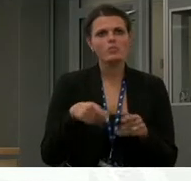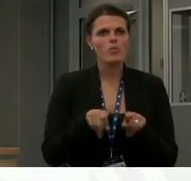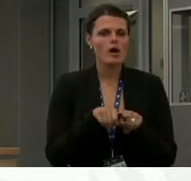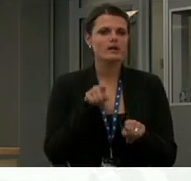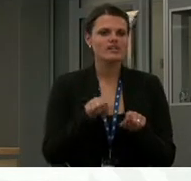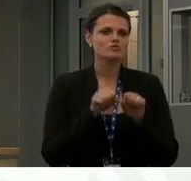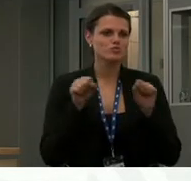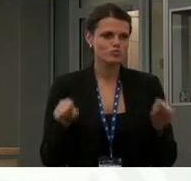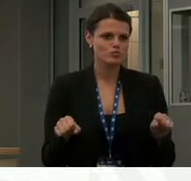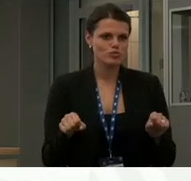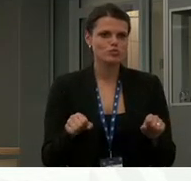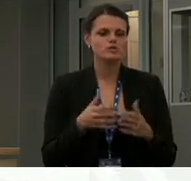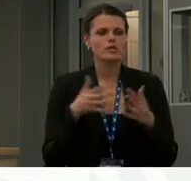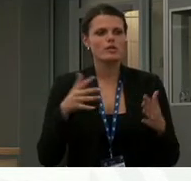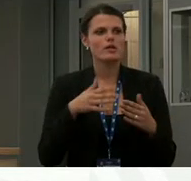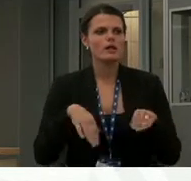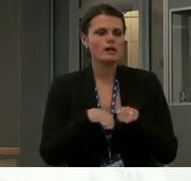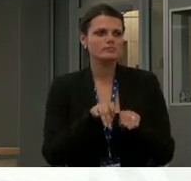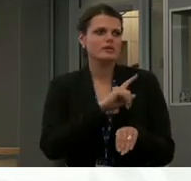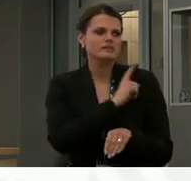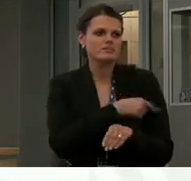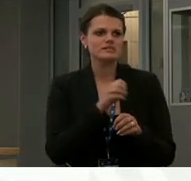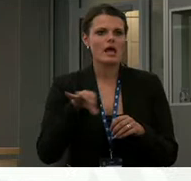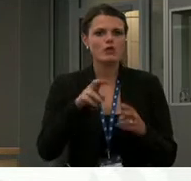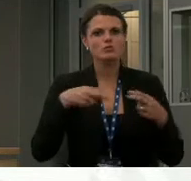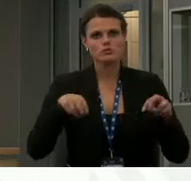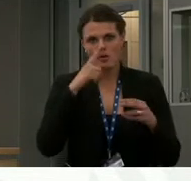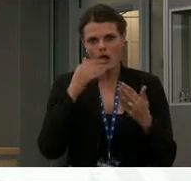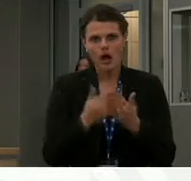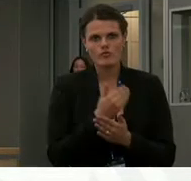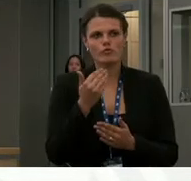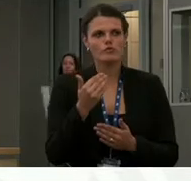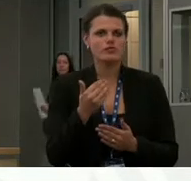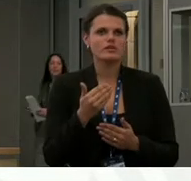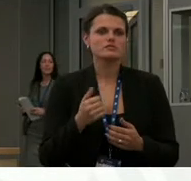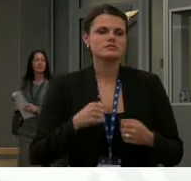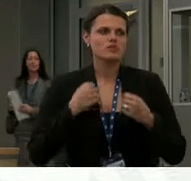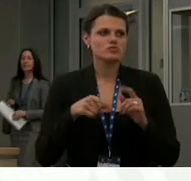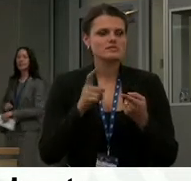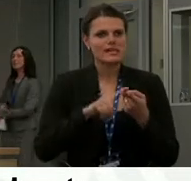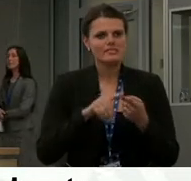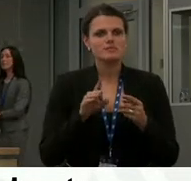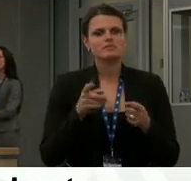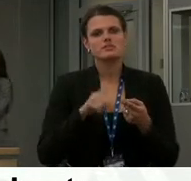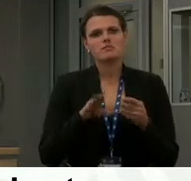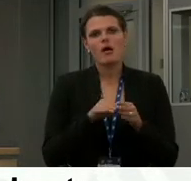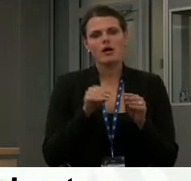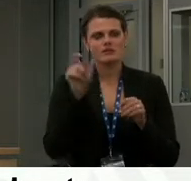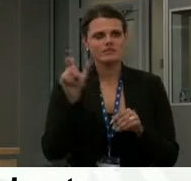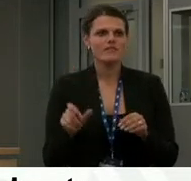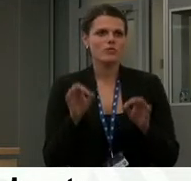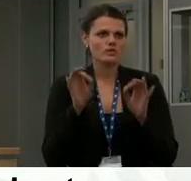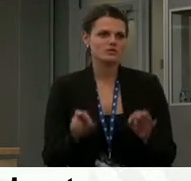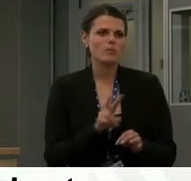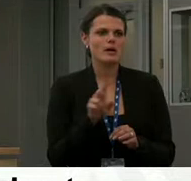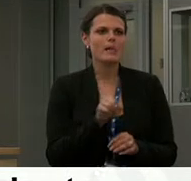also provide an excellent opportunity for the European Commission to renew its commitment in relation to the rights of persons with disability.